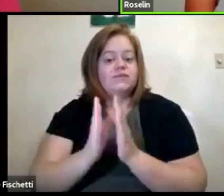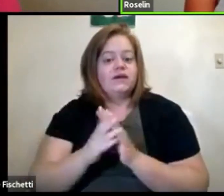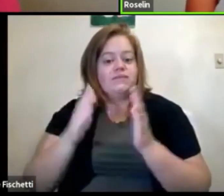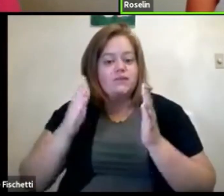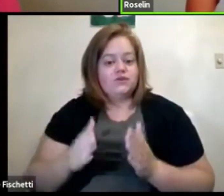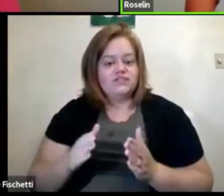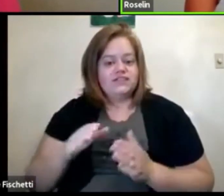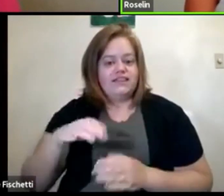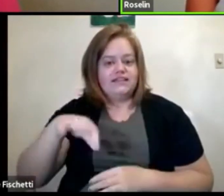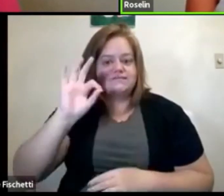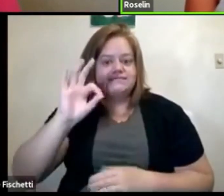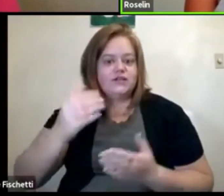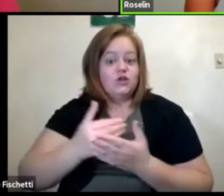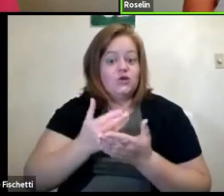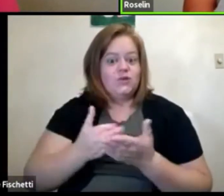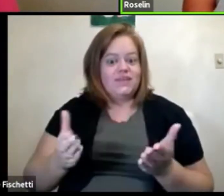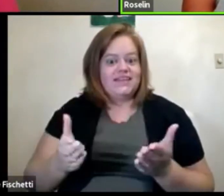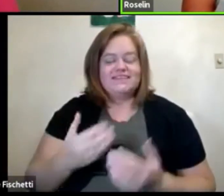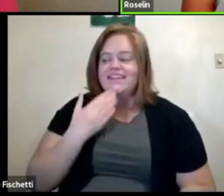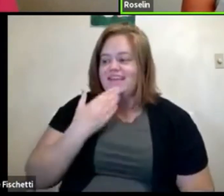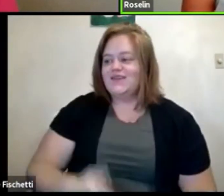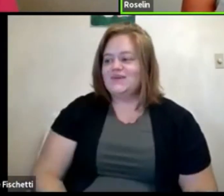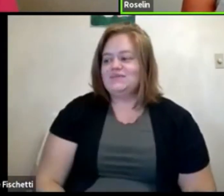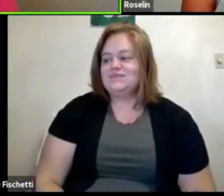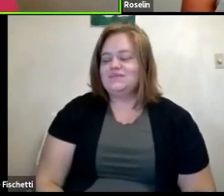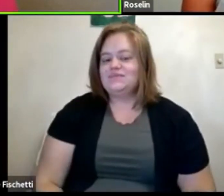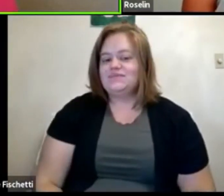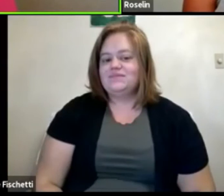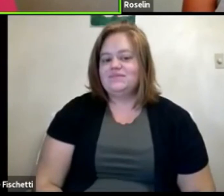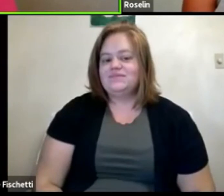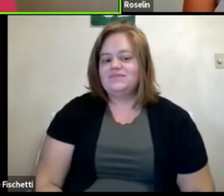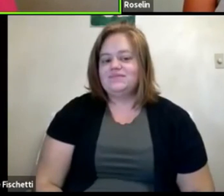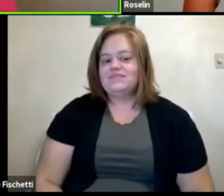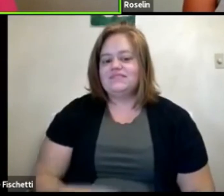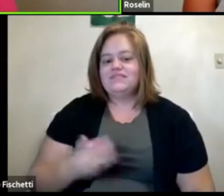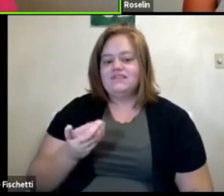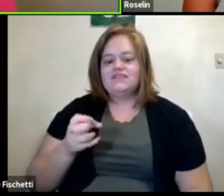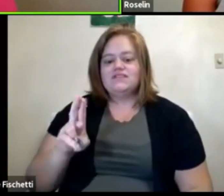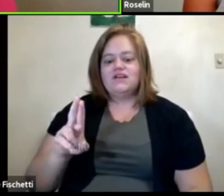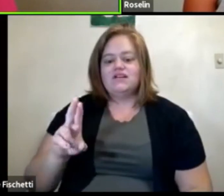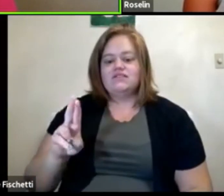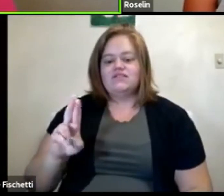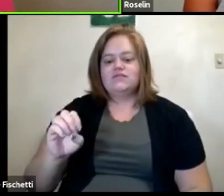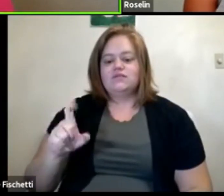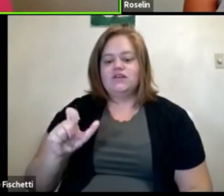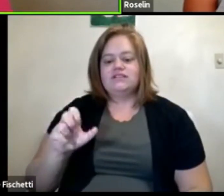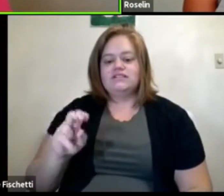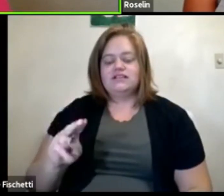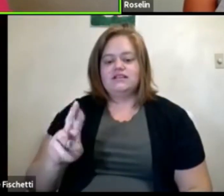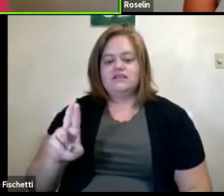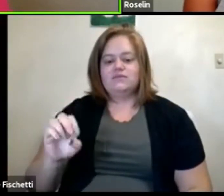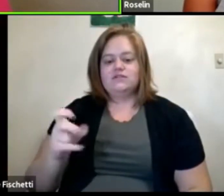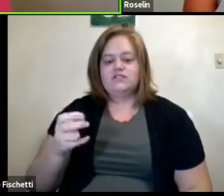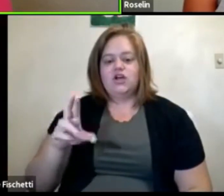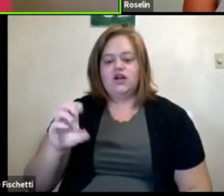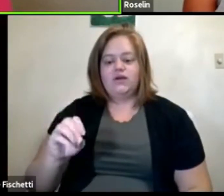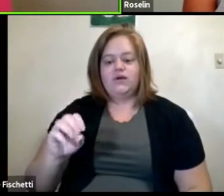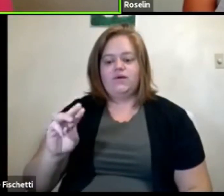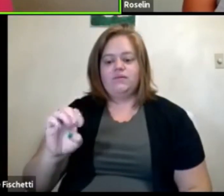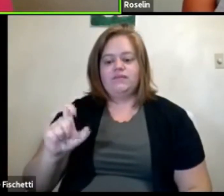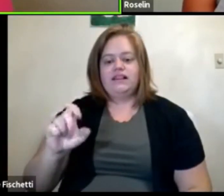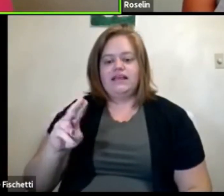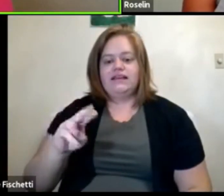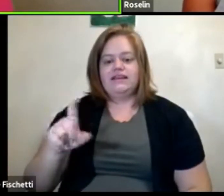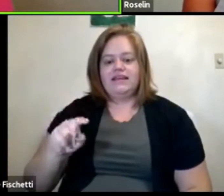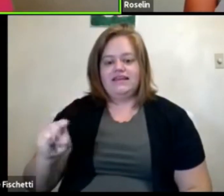it. So thank you. Dr. Roselin Rosario-Melendez, thank you so much for joining us today. We hope